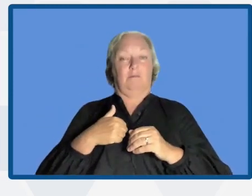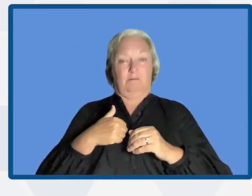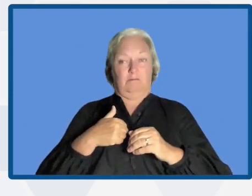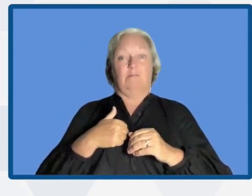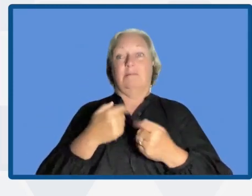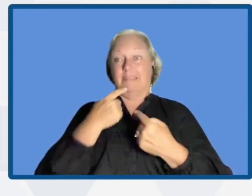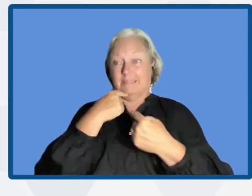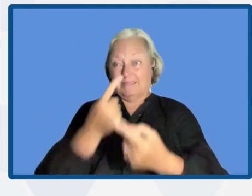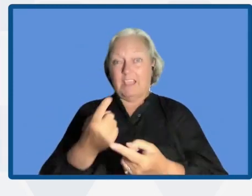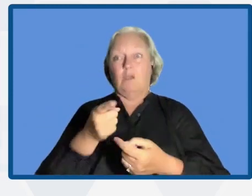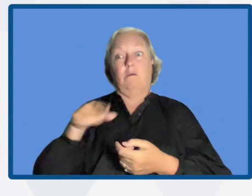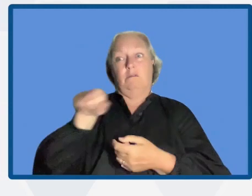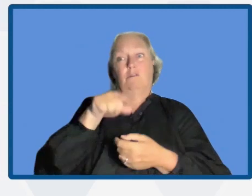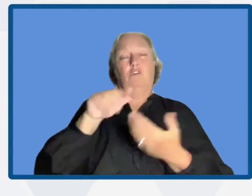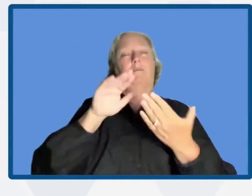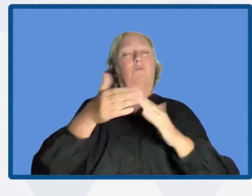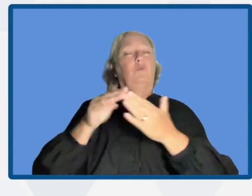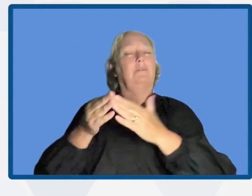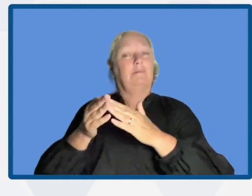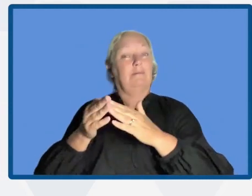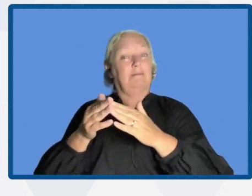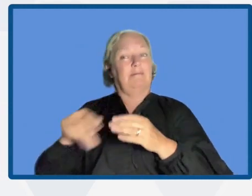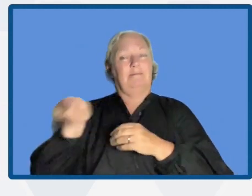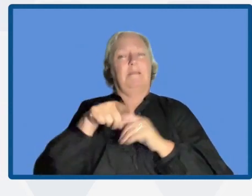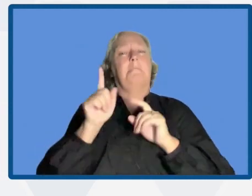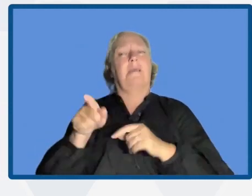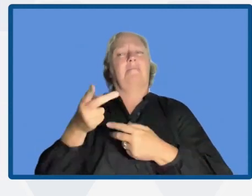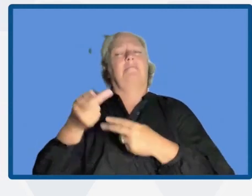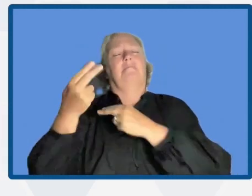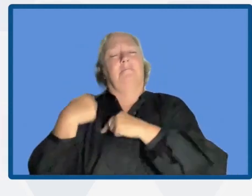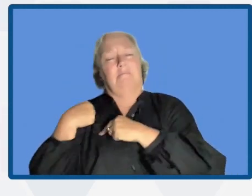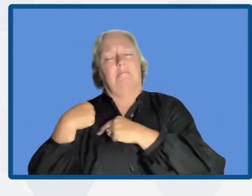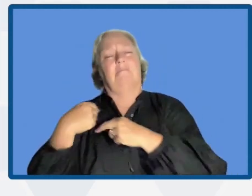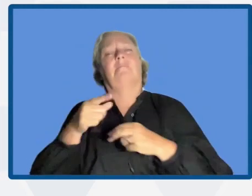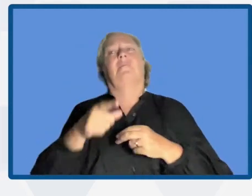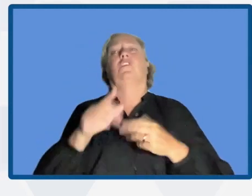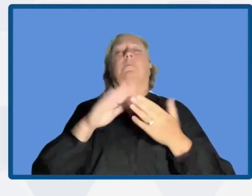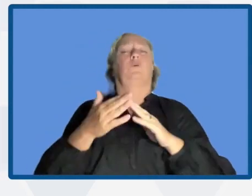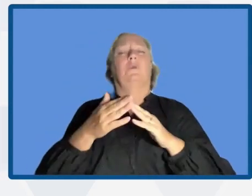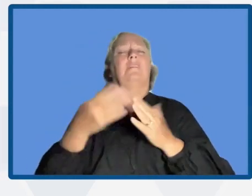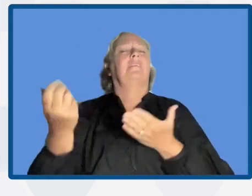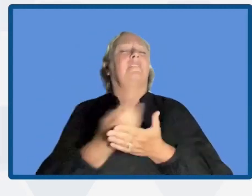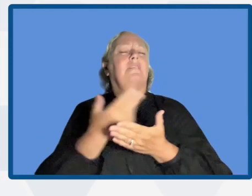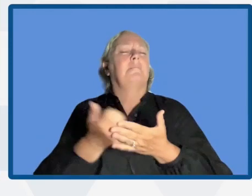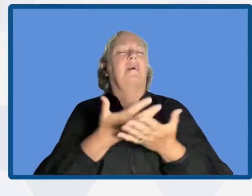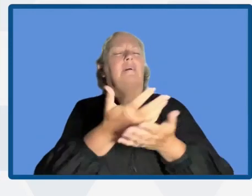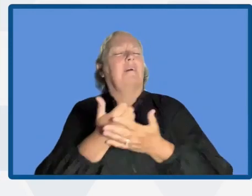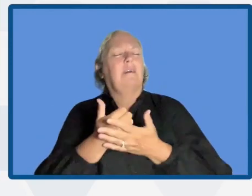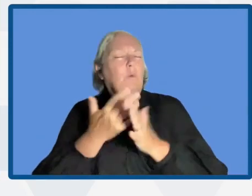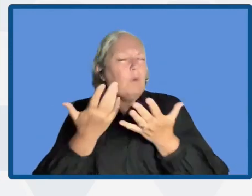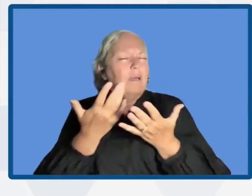will become responsible for collecting the information at the community level? What type of training do